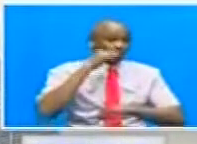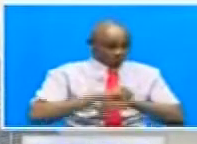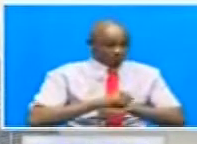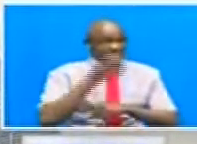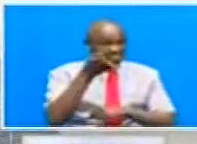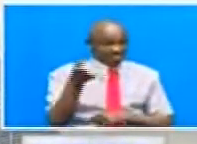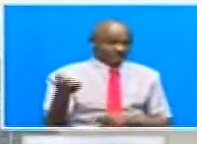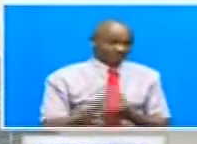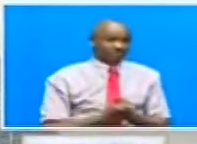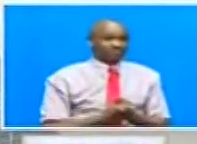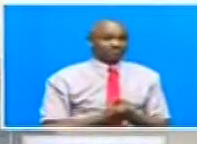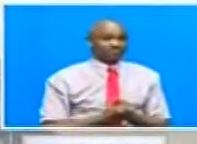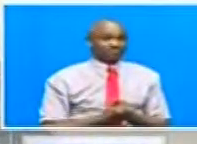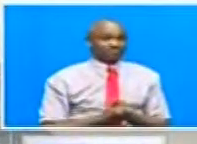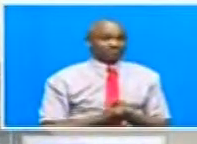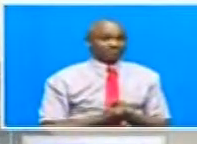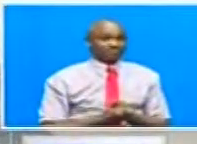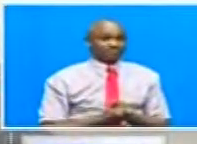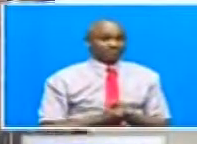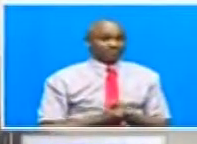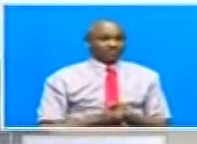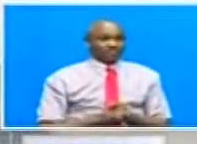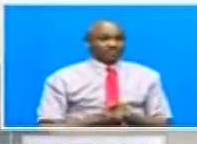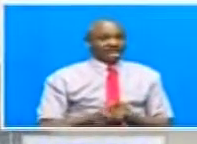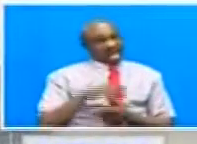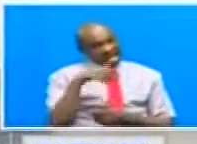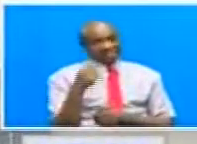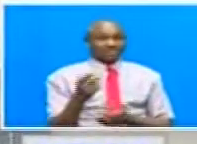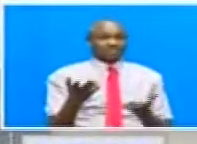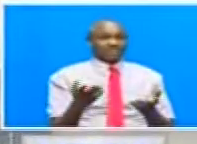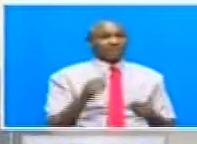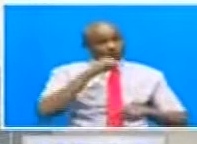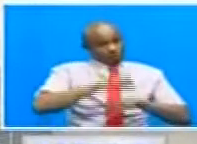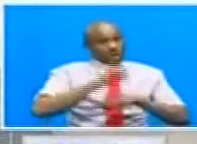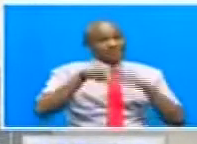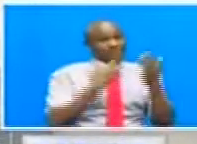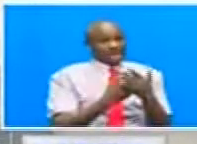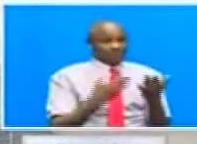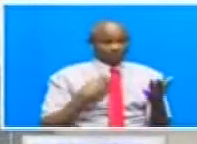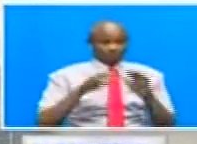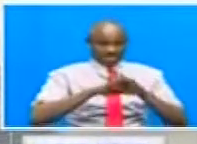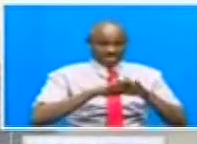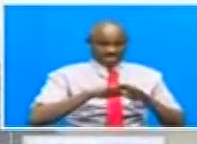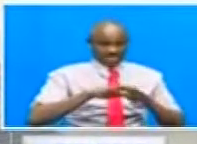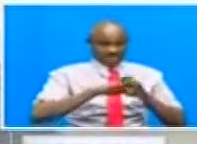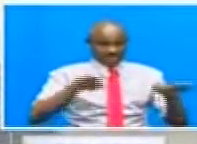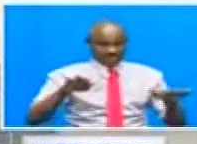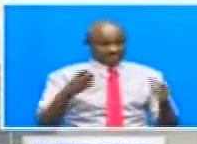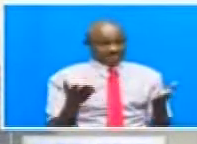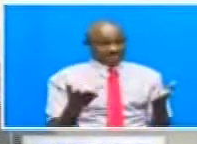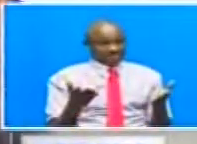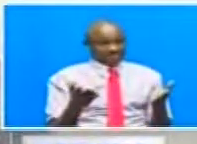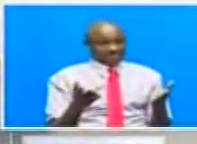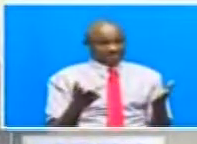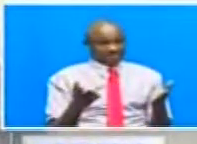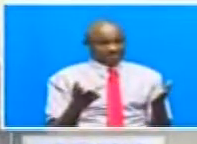and for other public amenities. Mm-hmm. And others are straight grants. Maybe a school applies for space in